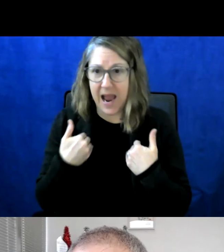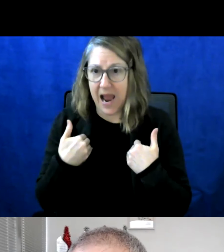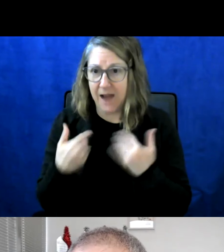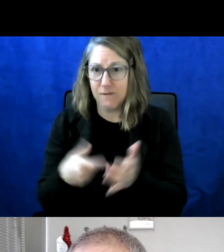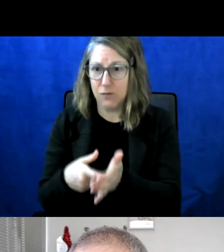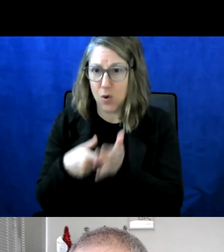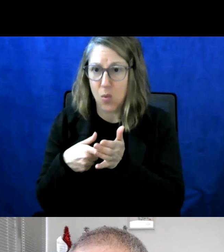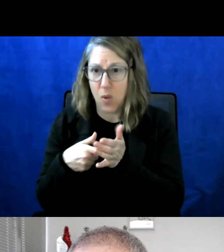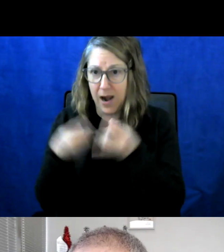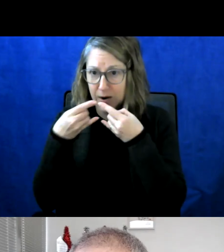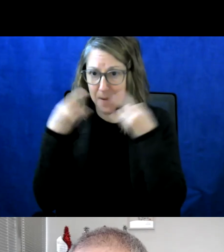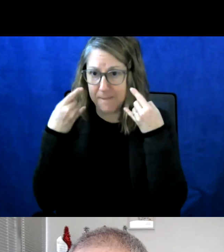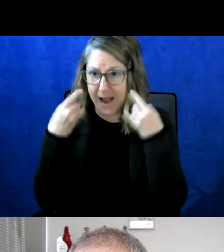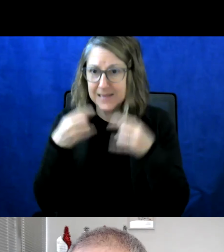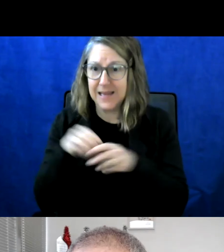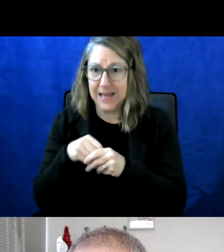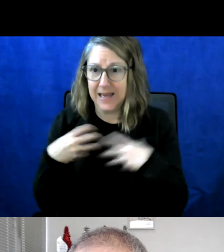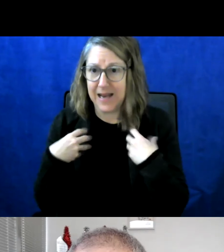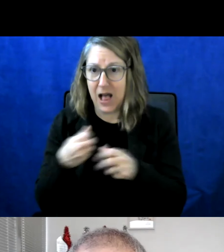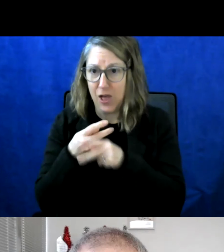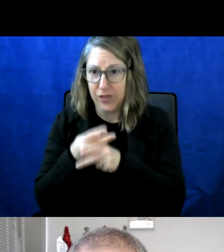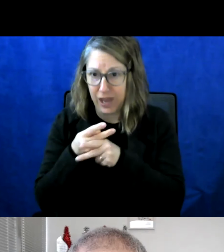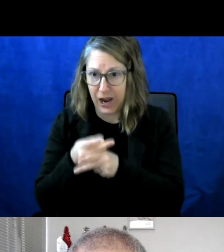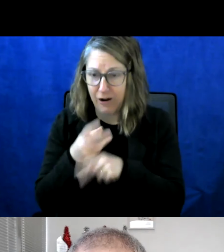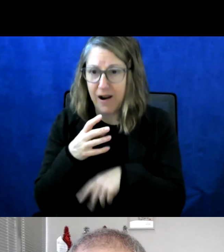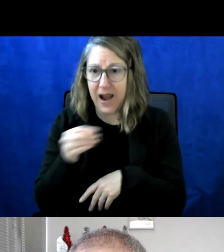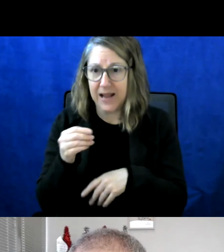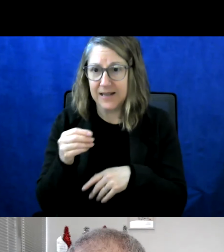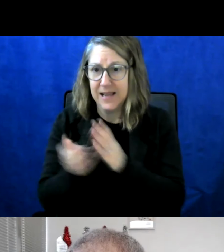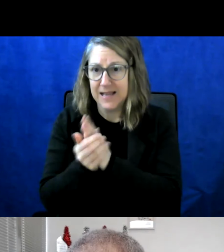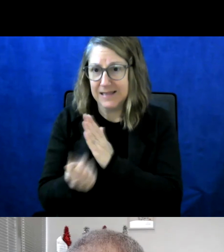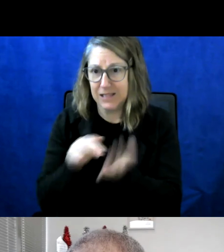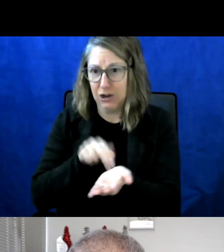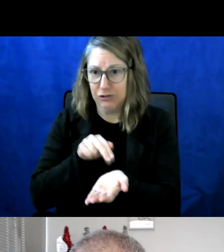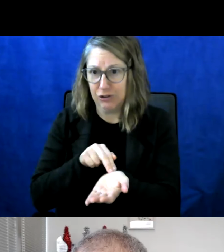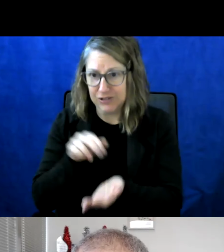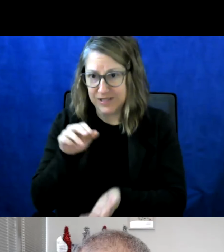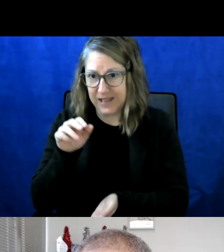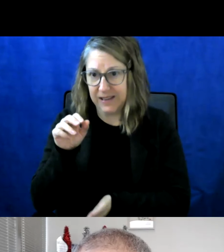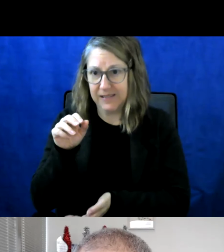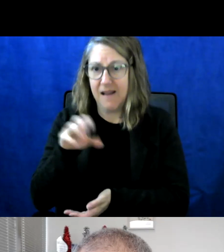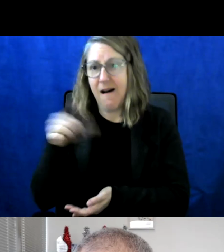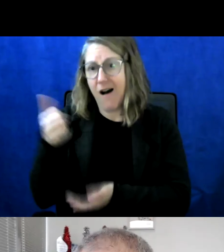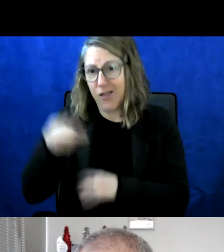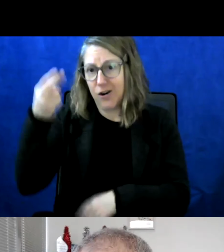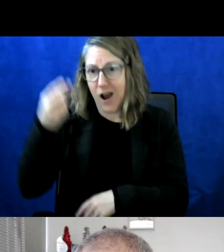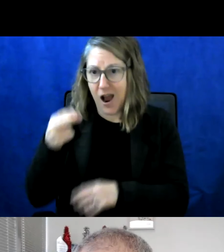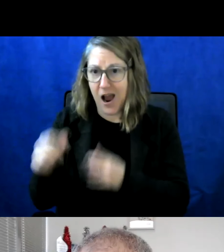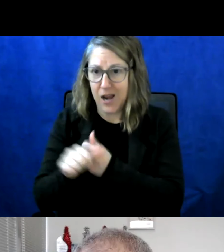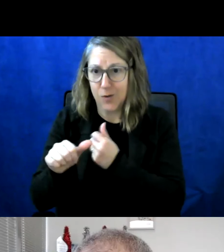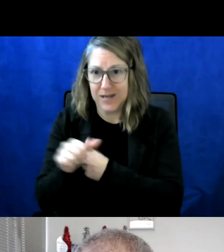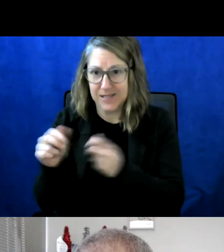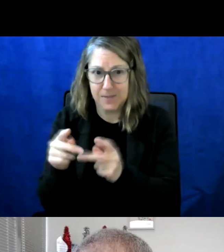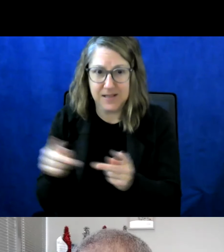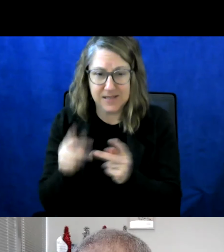required masking in healthcare facilities and in skilled nursing facilities and in other high-risk settings. It's because of the map on